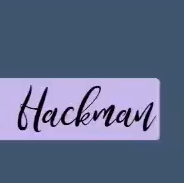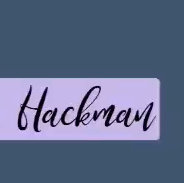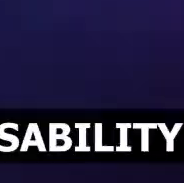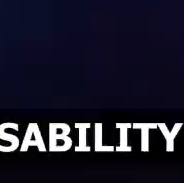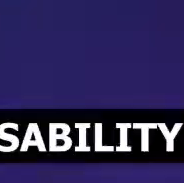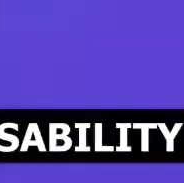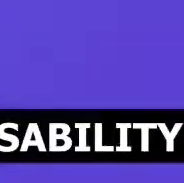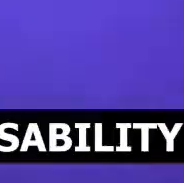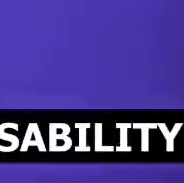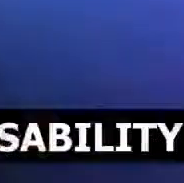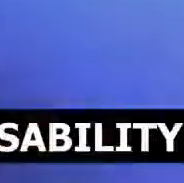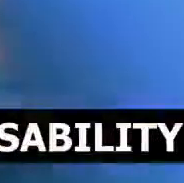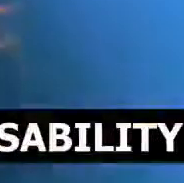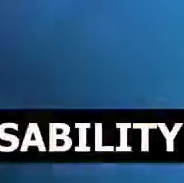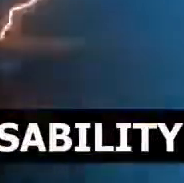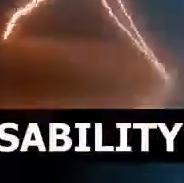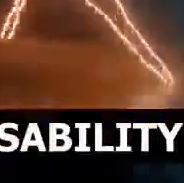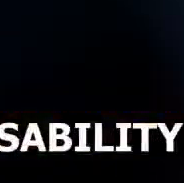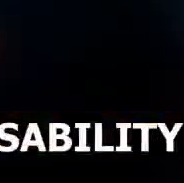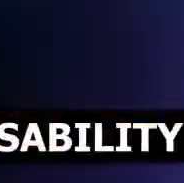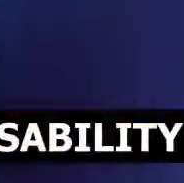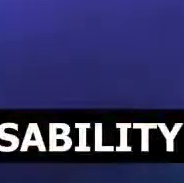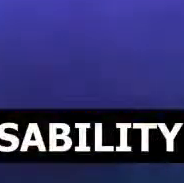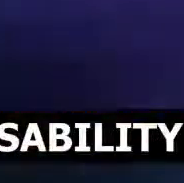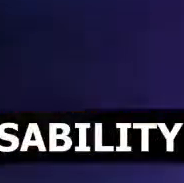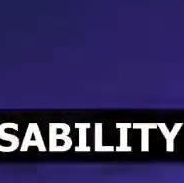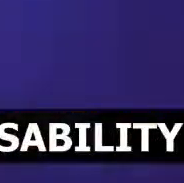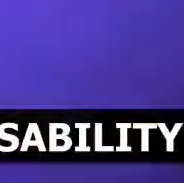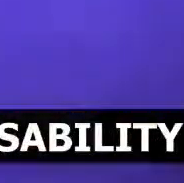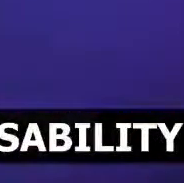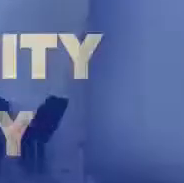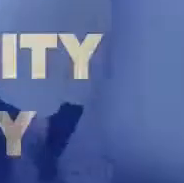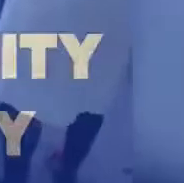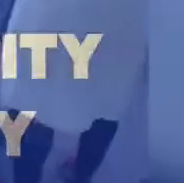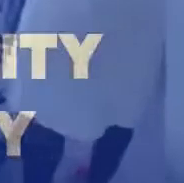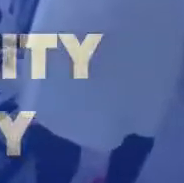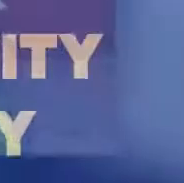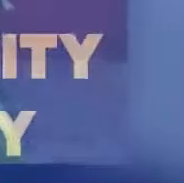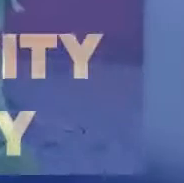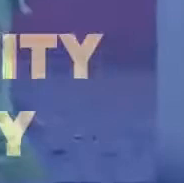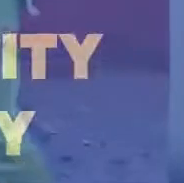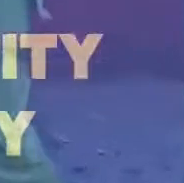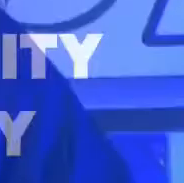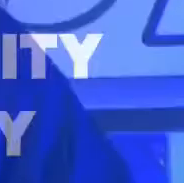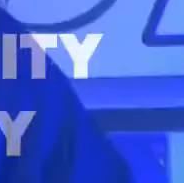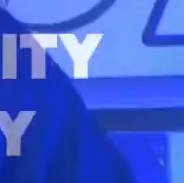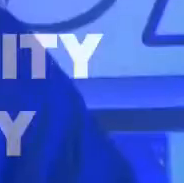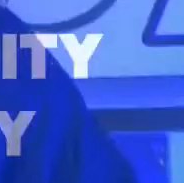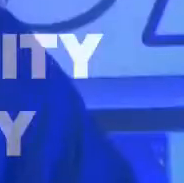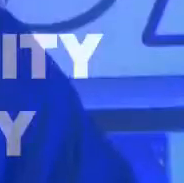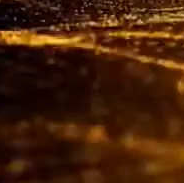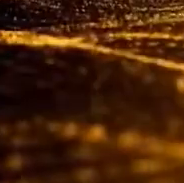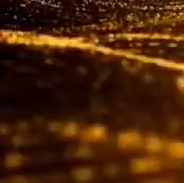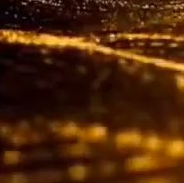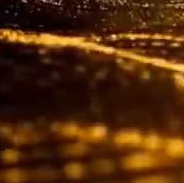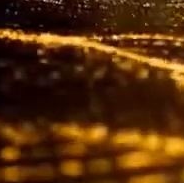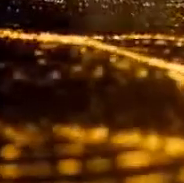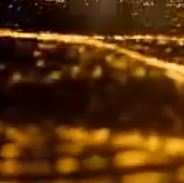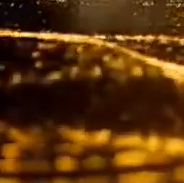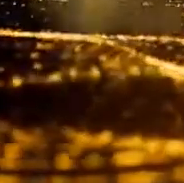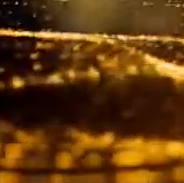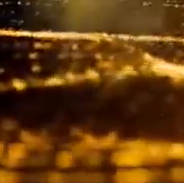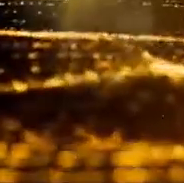passion. H4P, celebrating 10 years of bringing dignity to disability. Hooray!